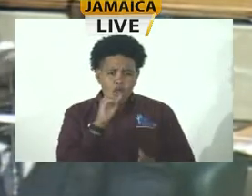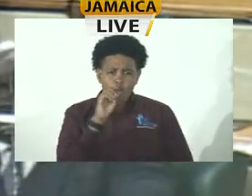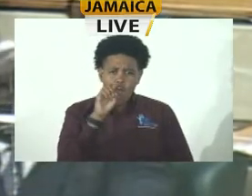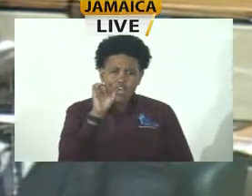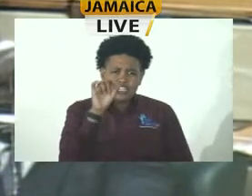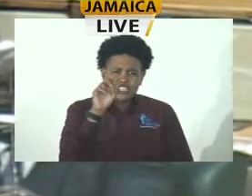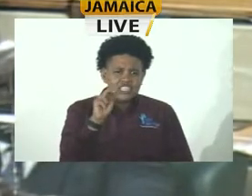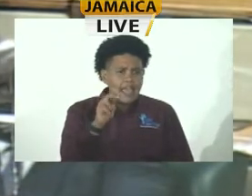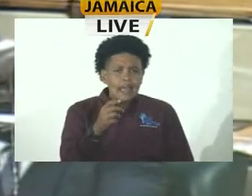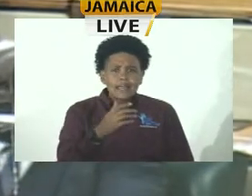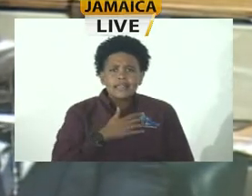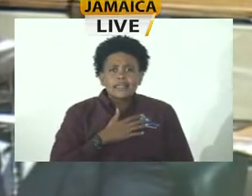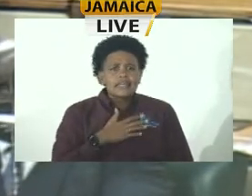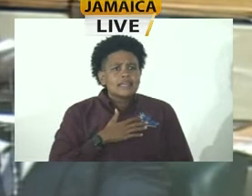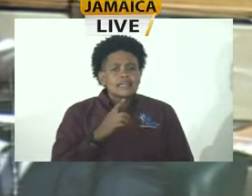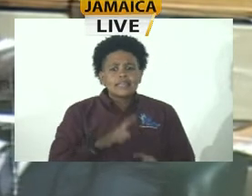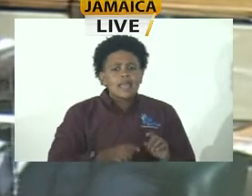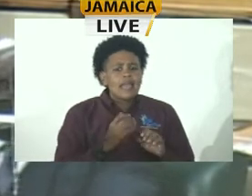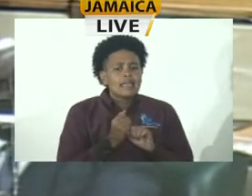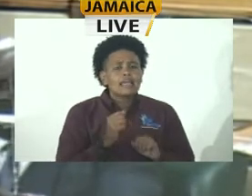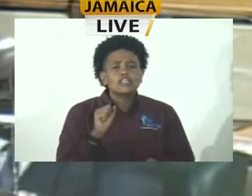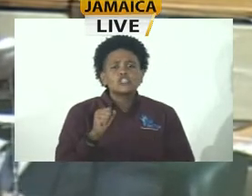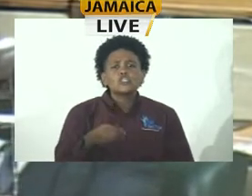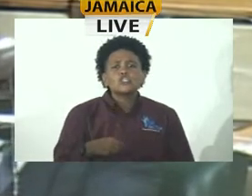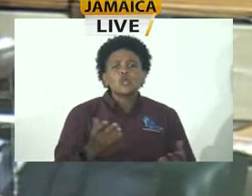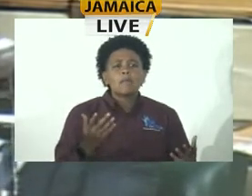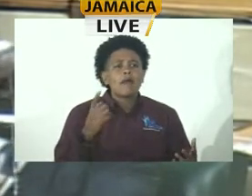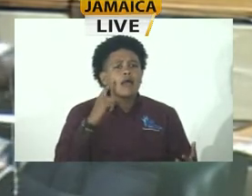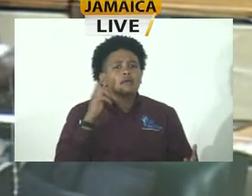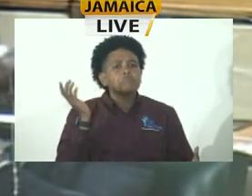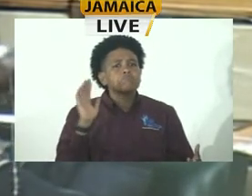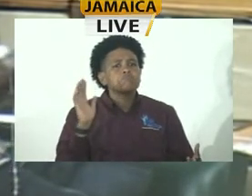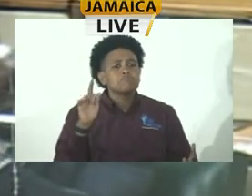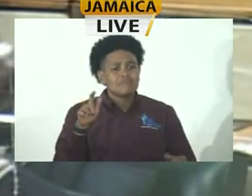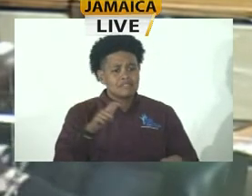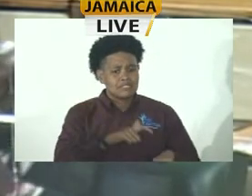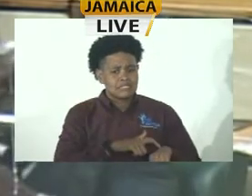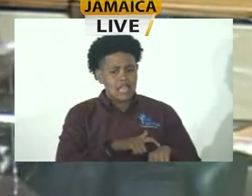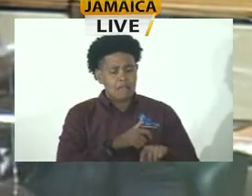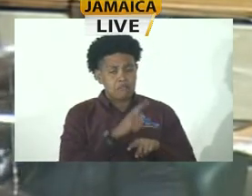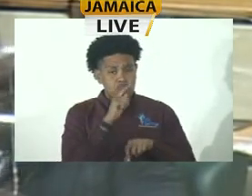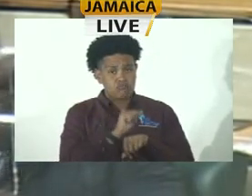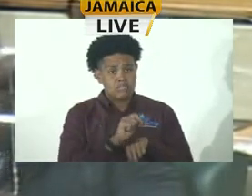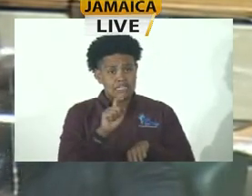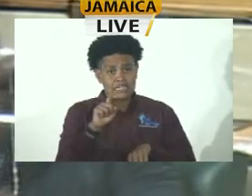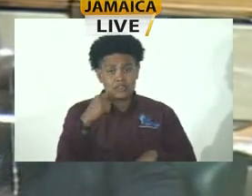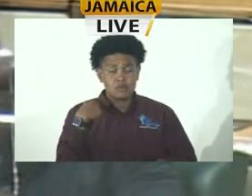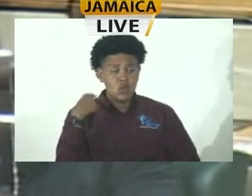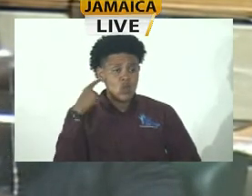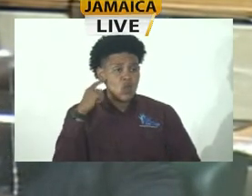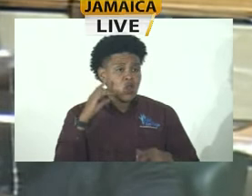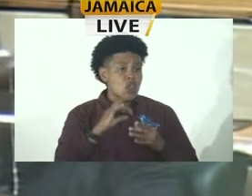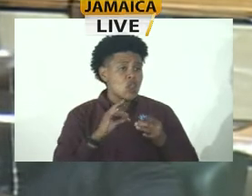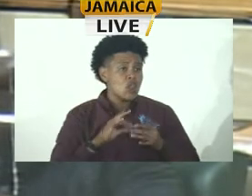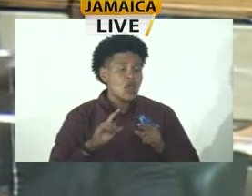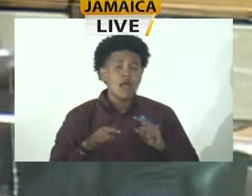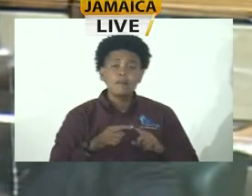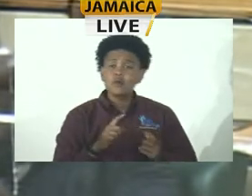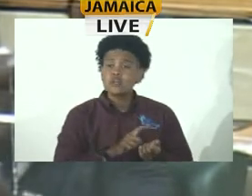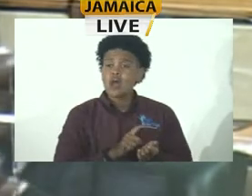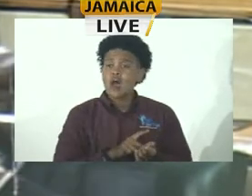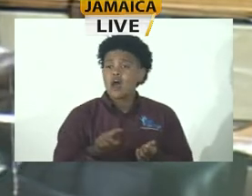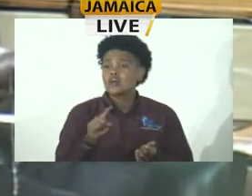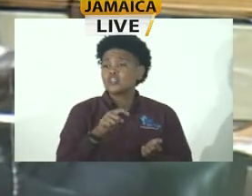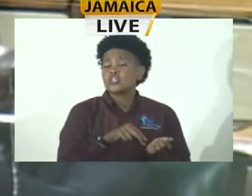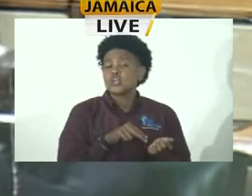get oxygen supplied at the time that it was needed we heard the calls of our doctors and